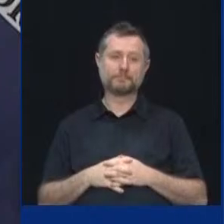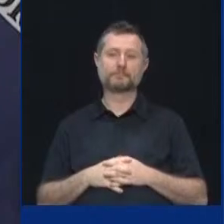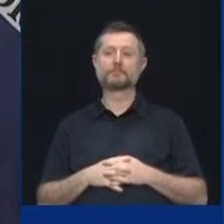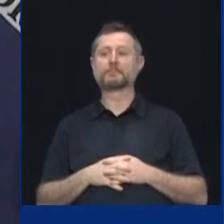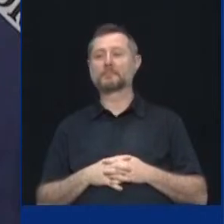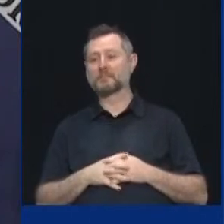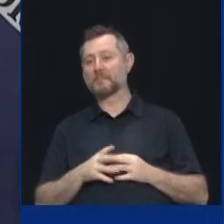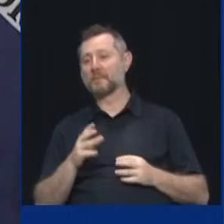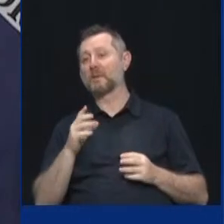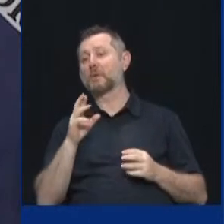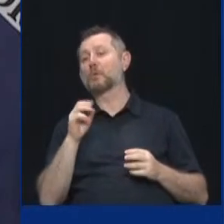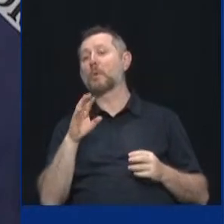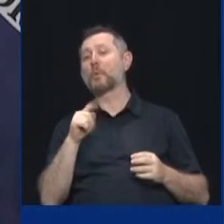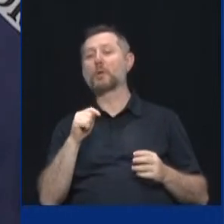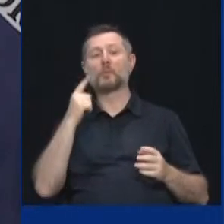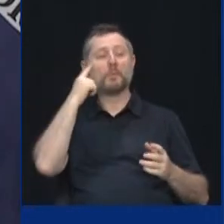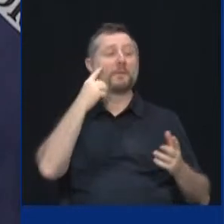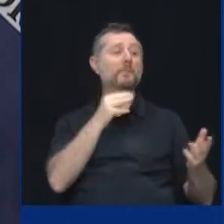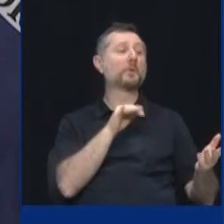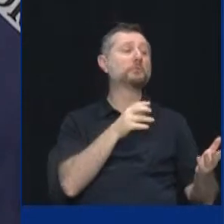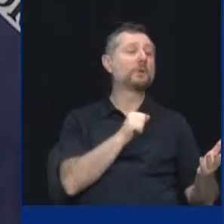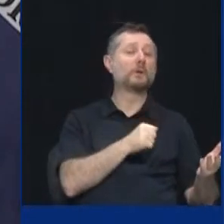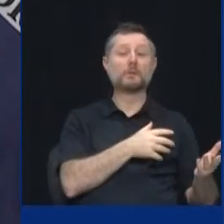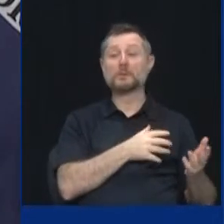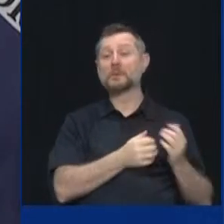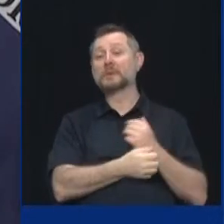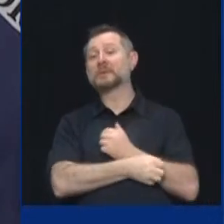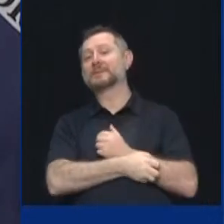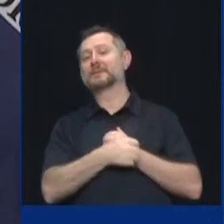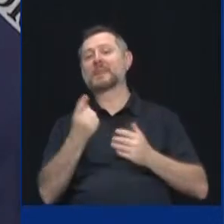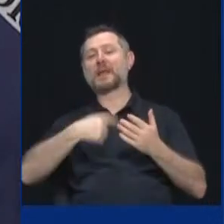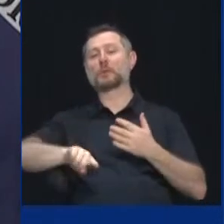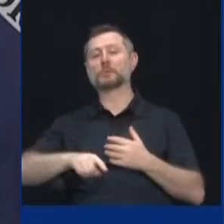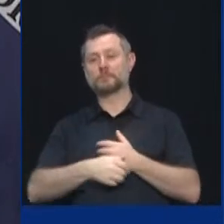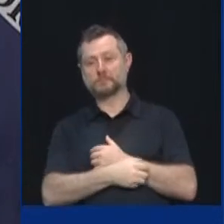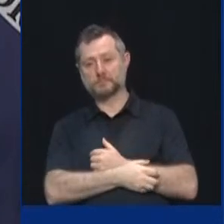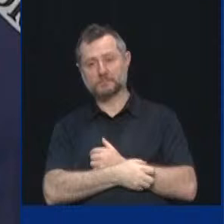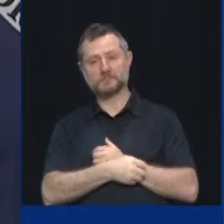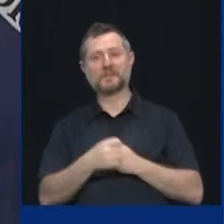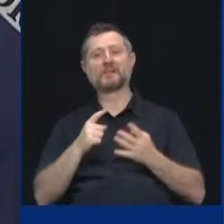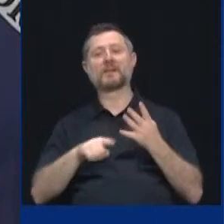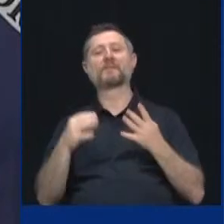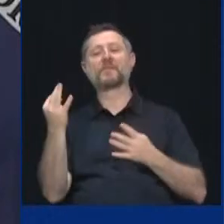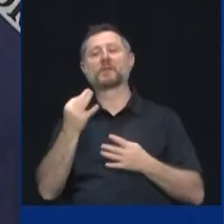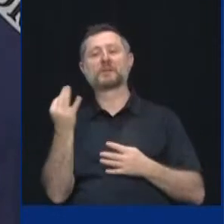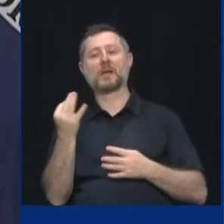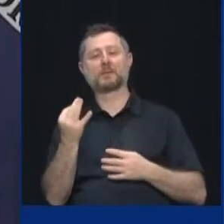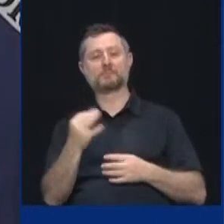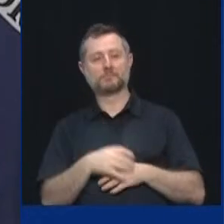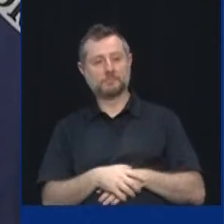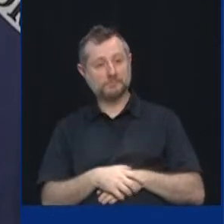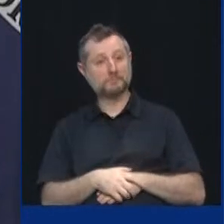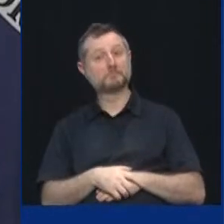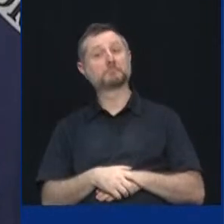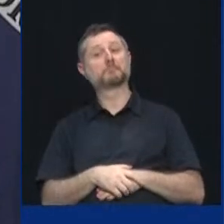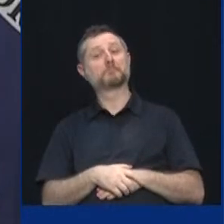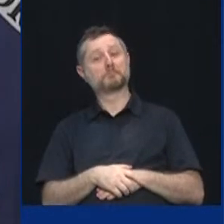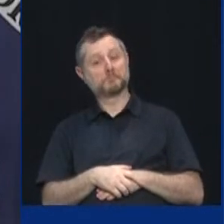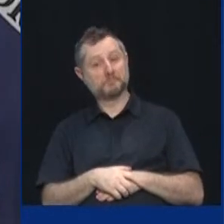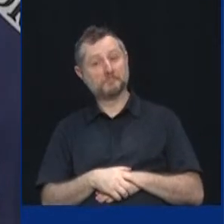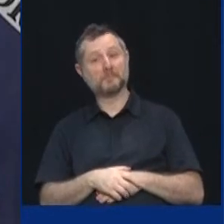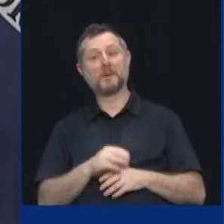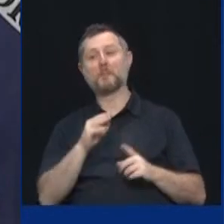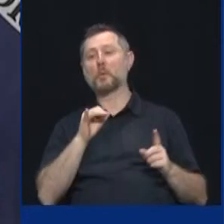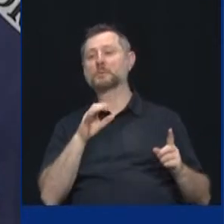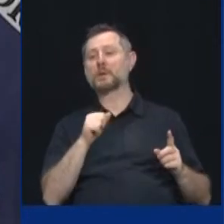What's your guess? The end of next week, End of next week? So you're like saying June